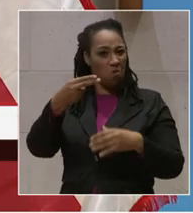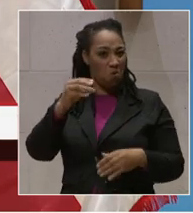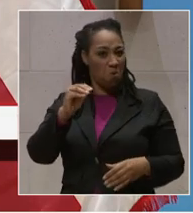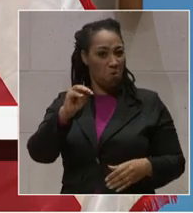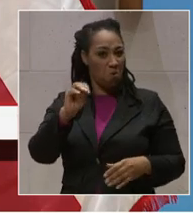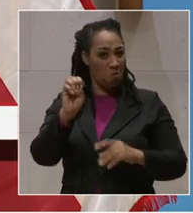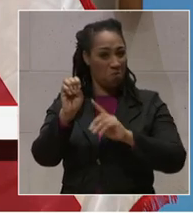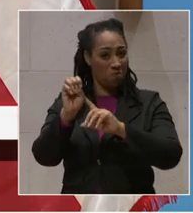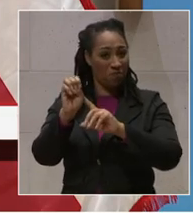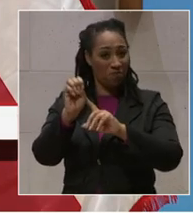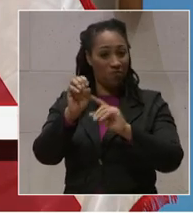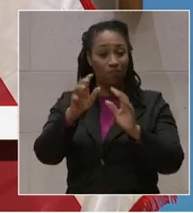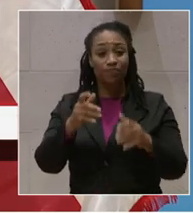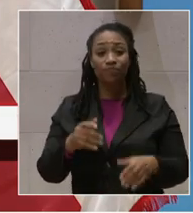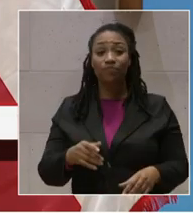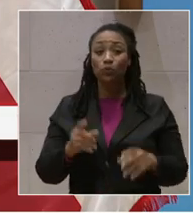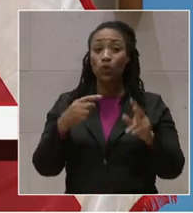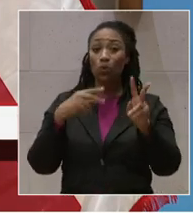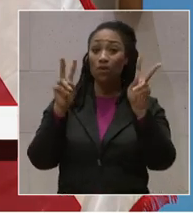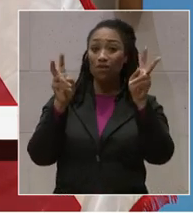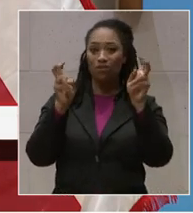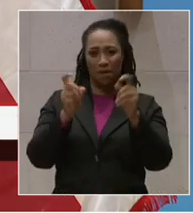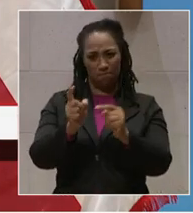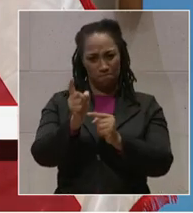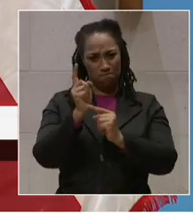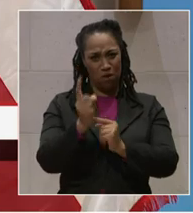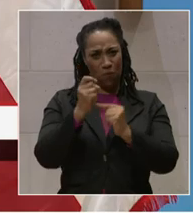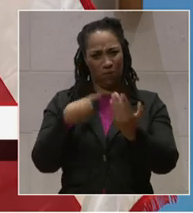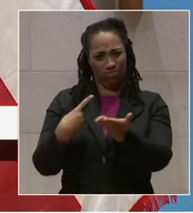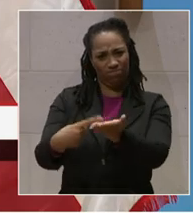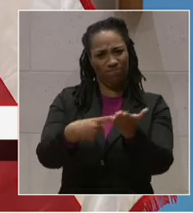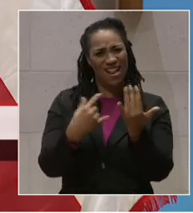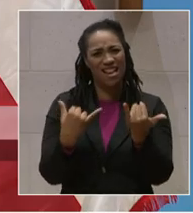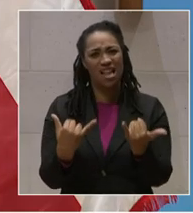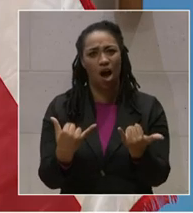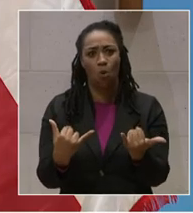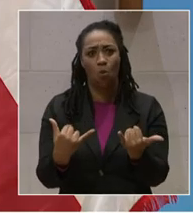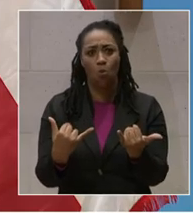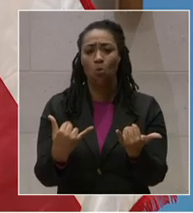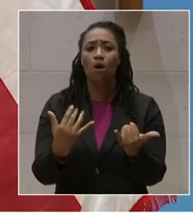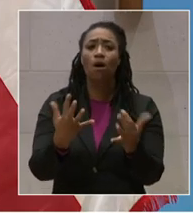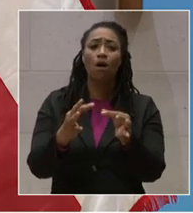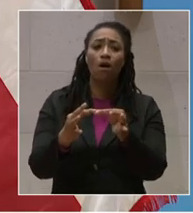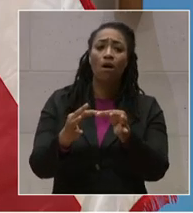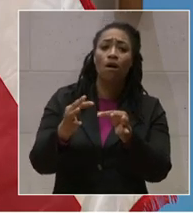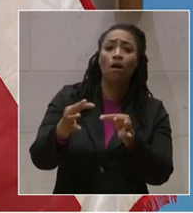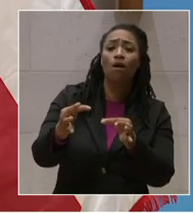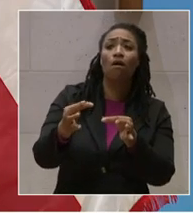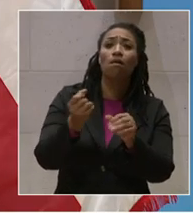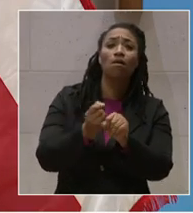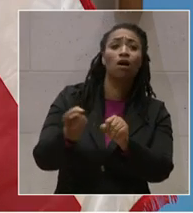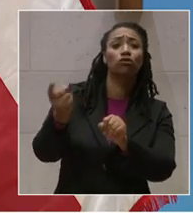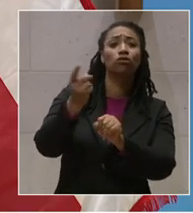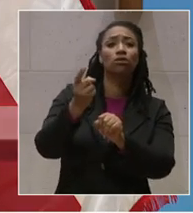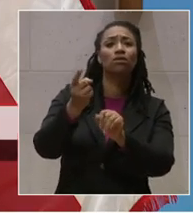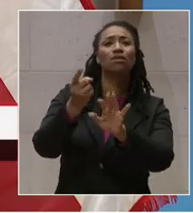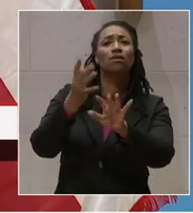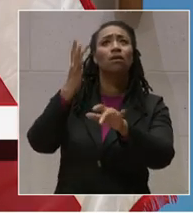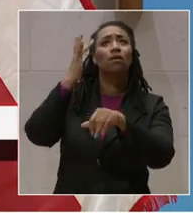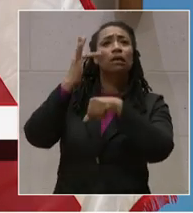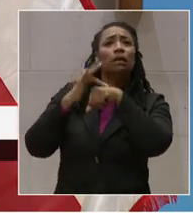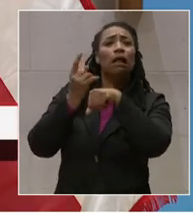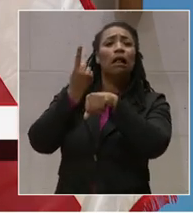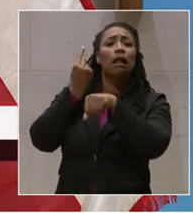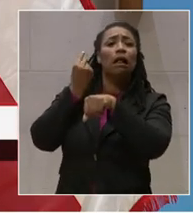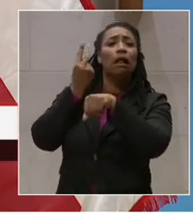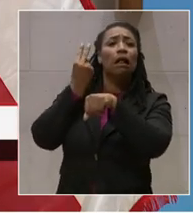can wait to next year or we could think about the past, but the moment and opportunity for us to address this issue is